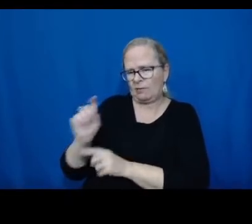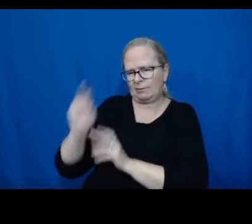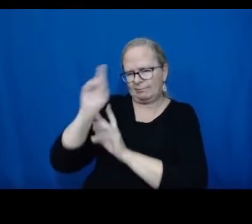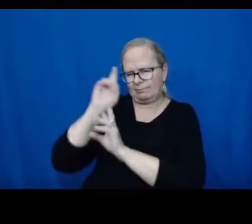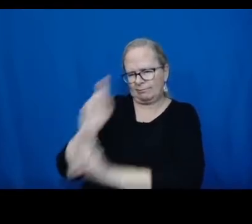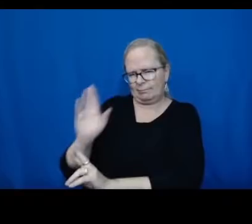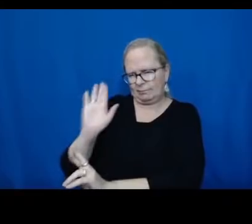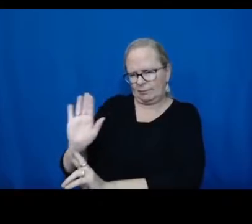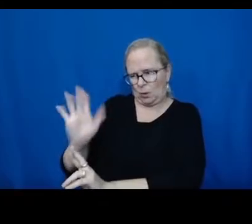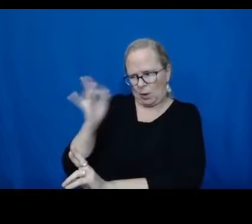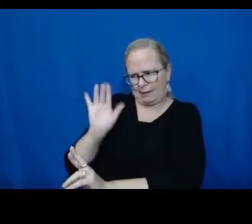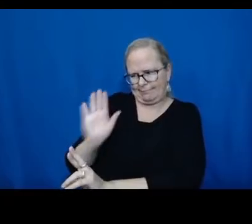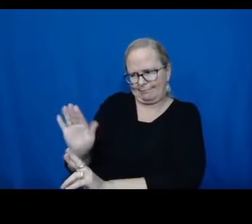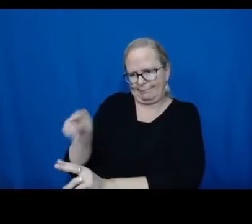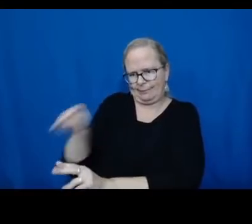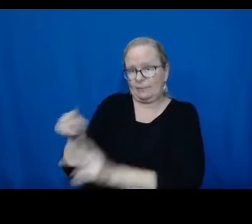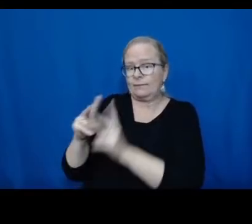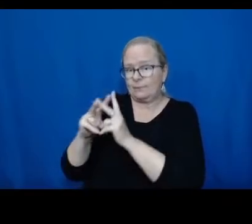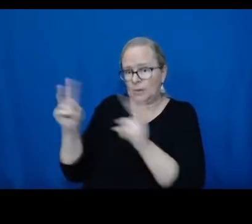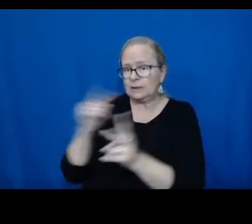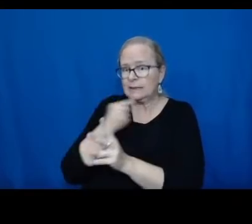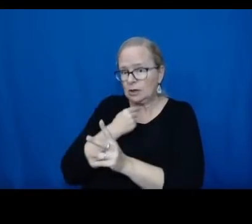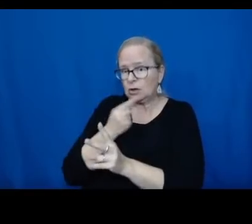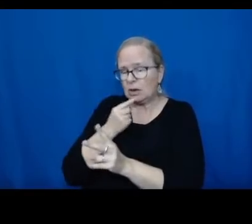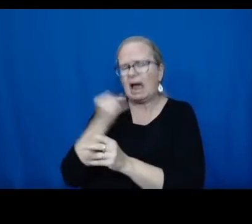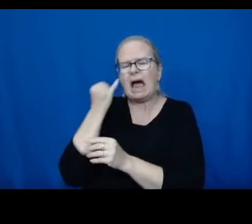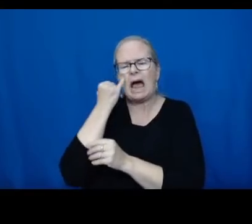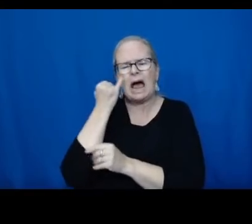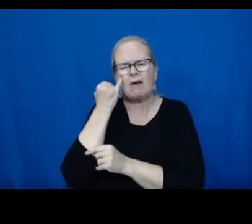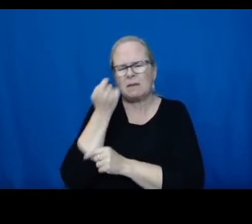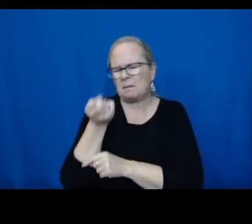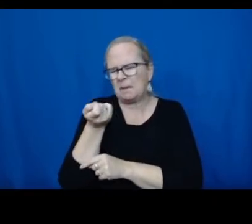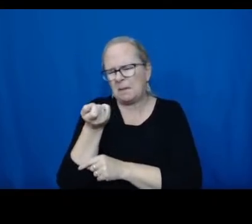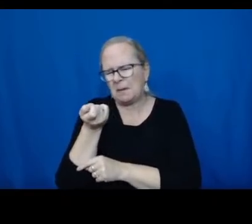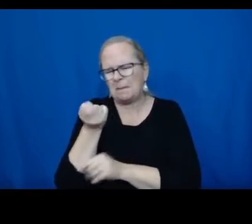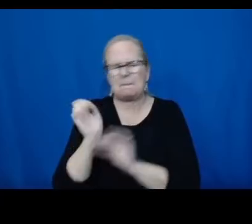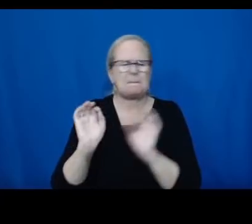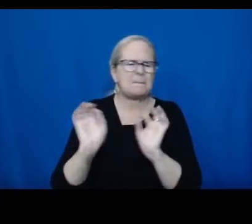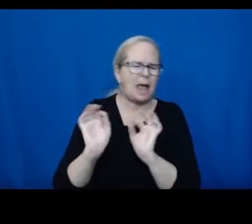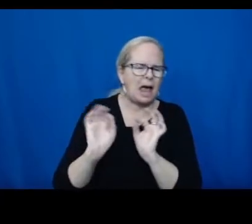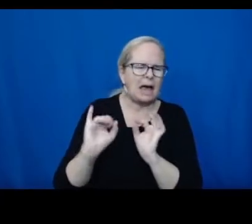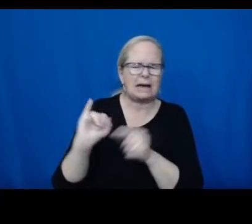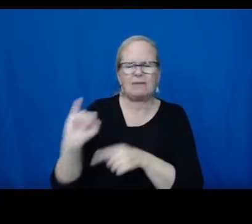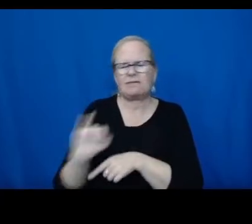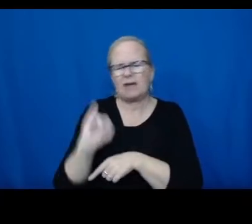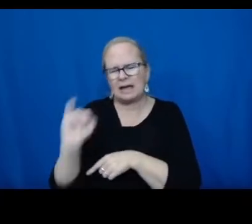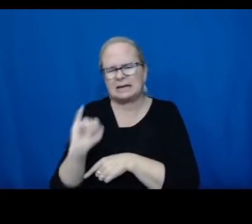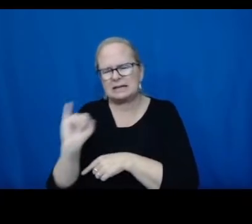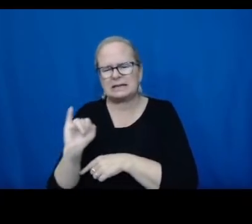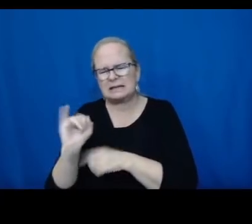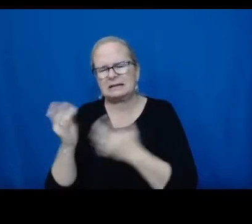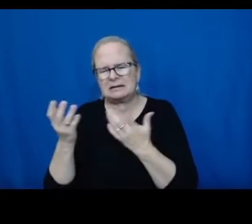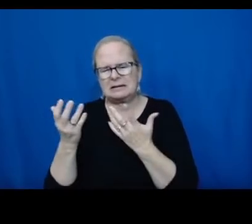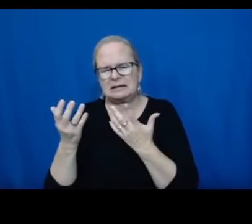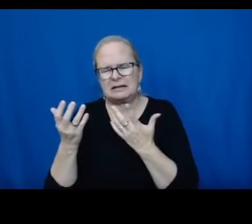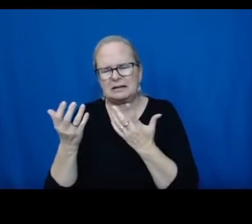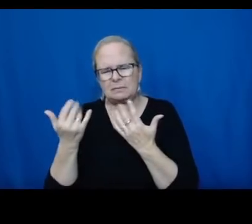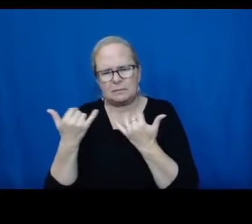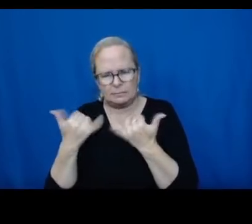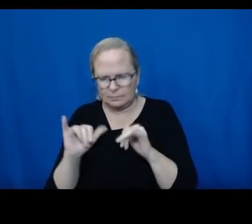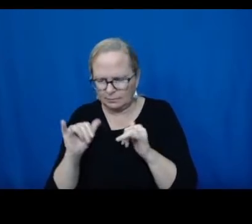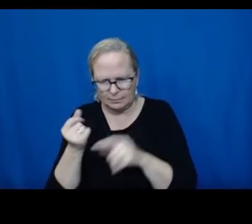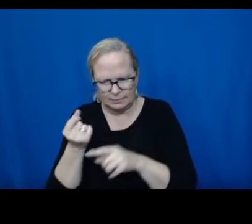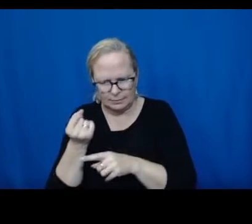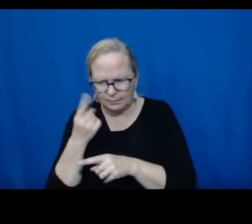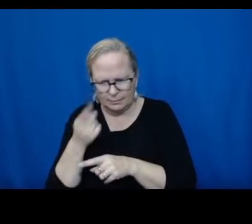still learning about this disease. And that's one of the reasons I was so happy to hear you say, don't